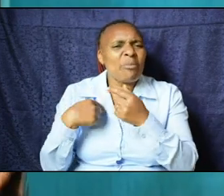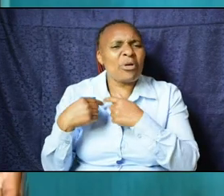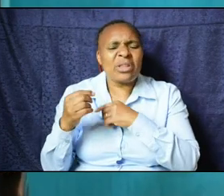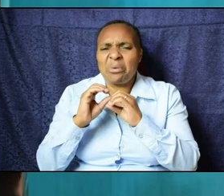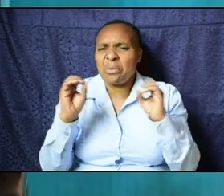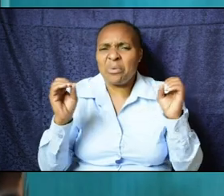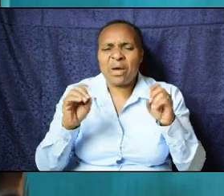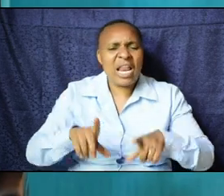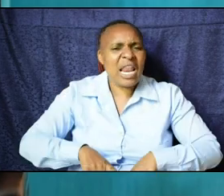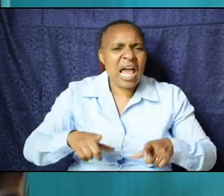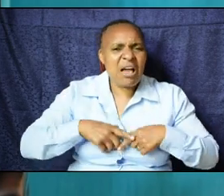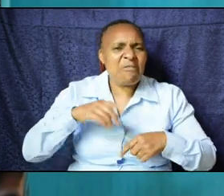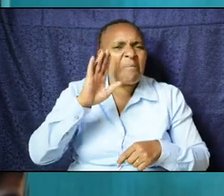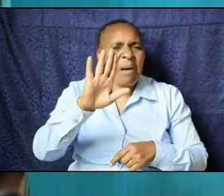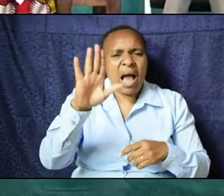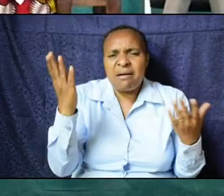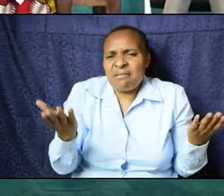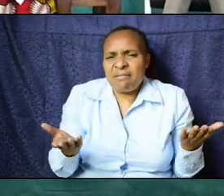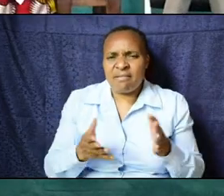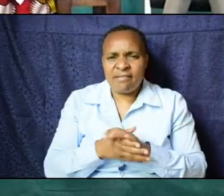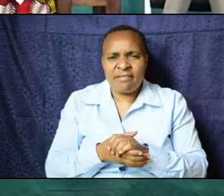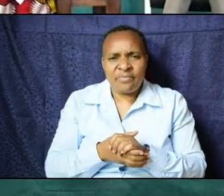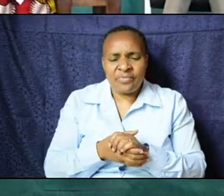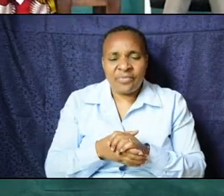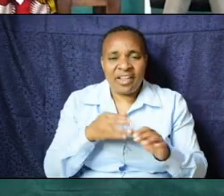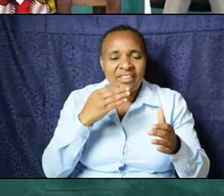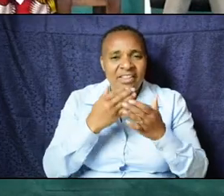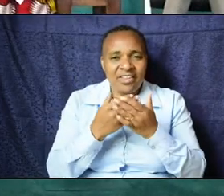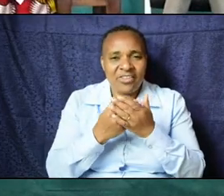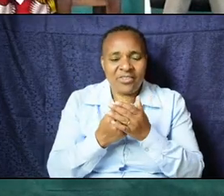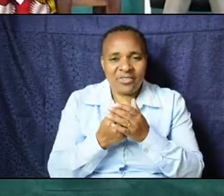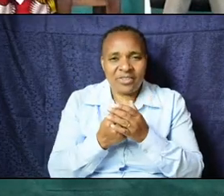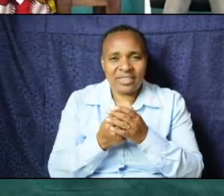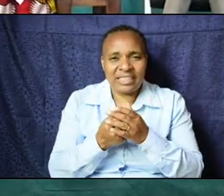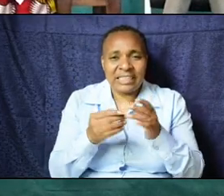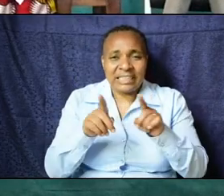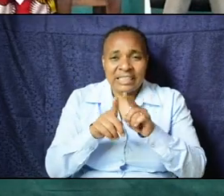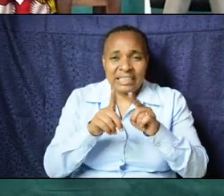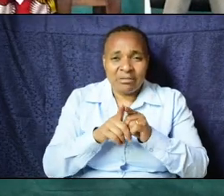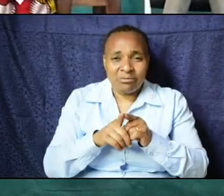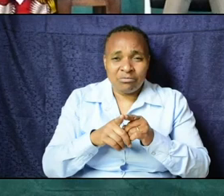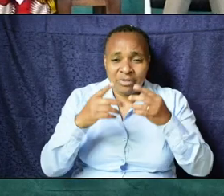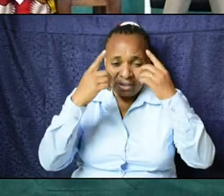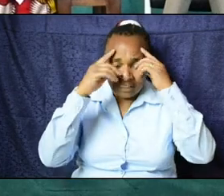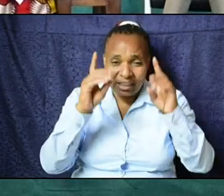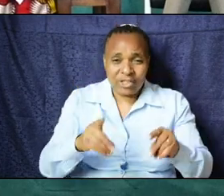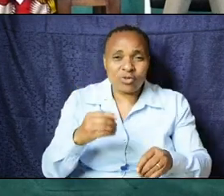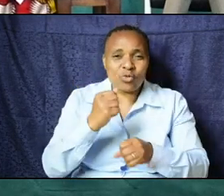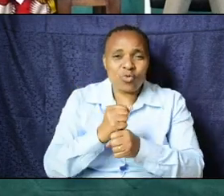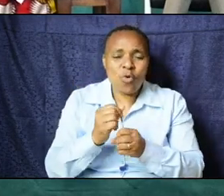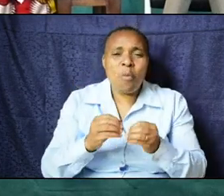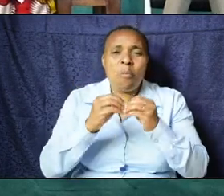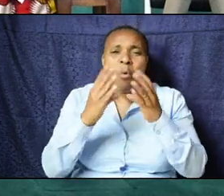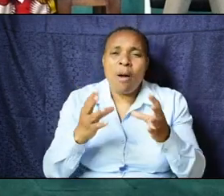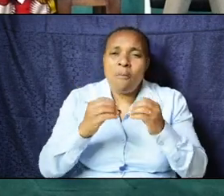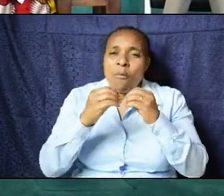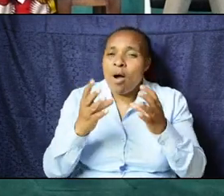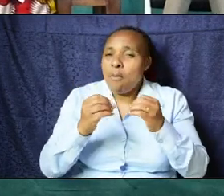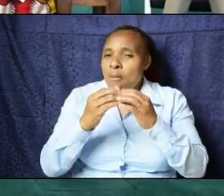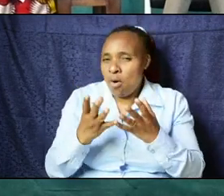You're living your life. True. Thank you for that. Actually, if you flare up, like, that's the time they decide to do it more and more and more and